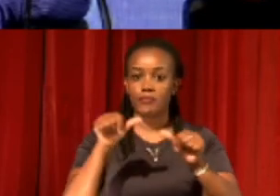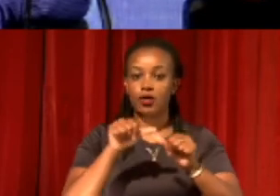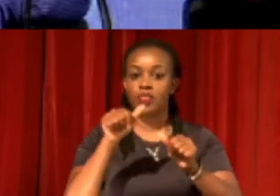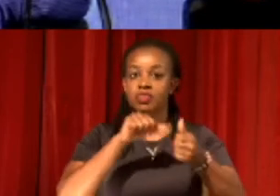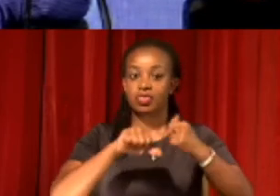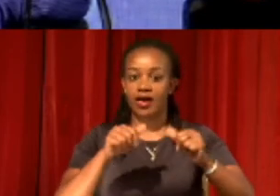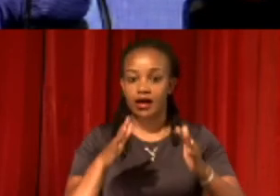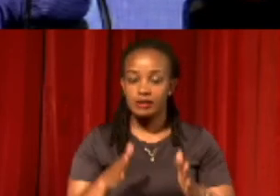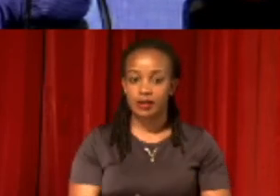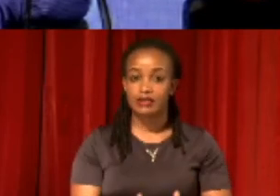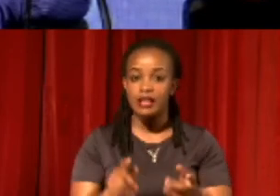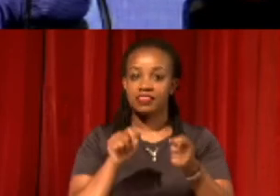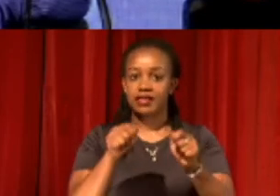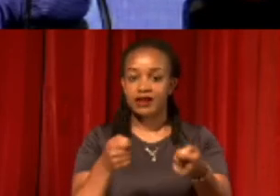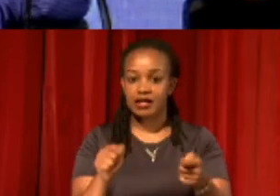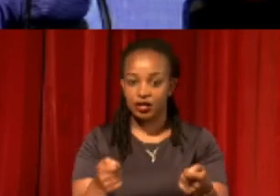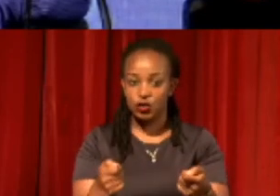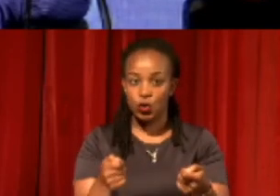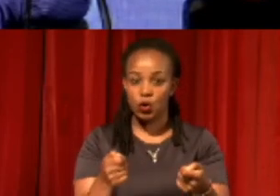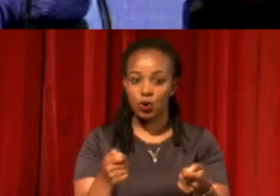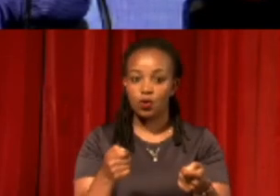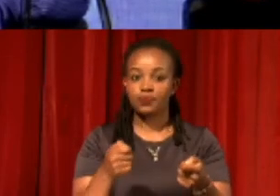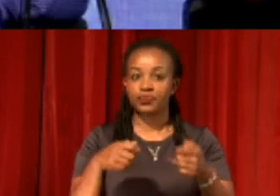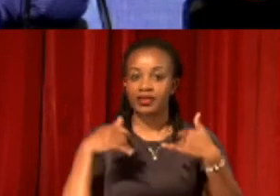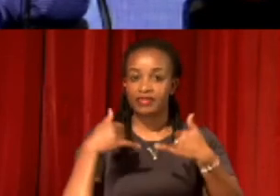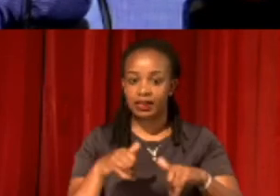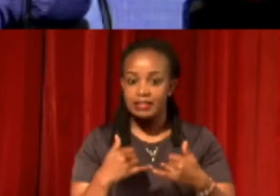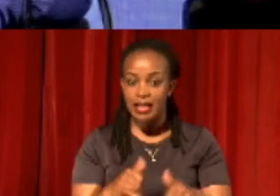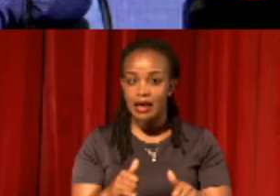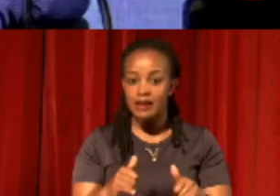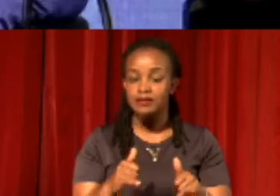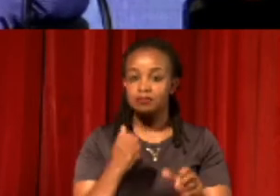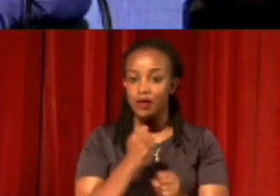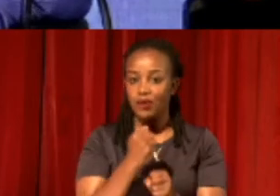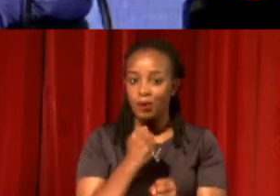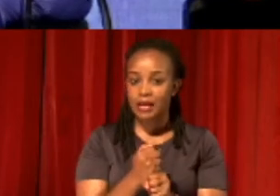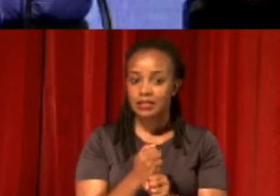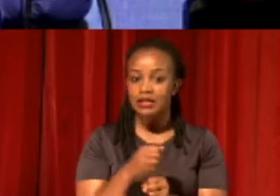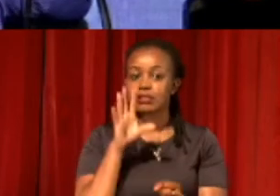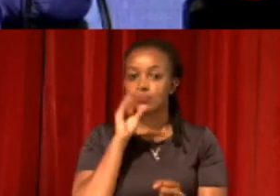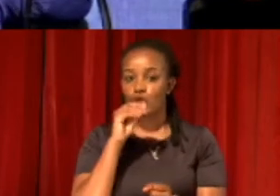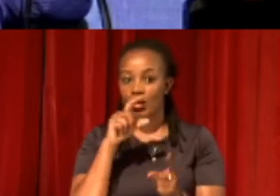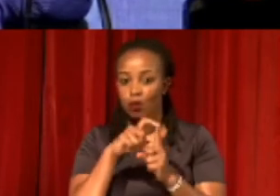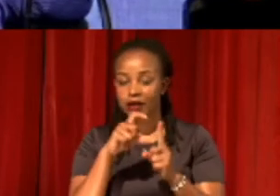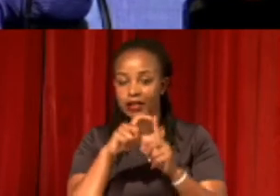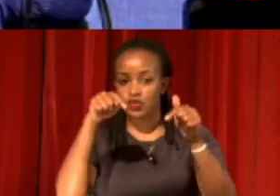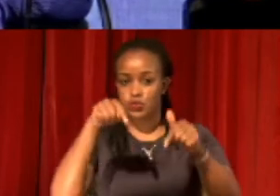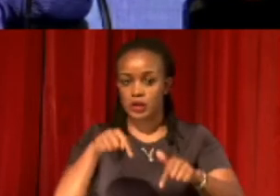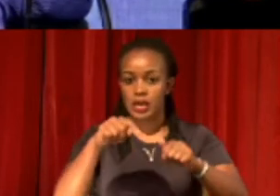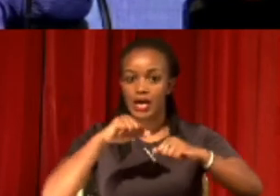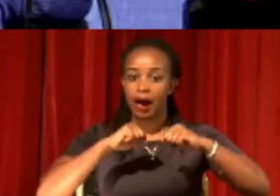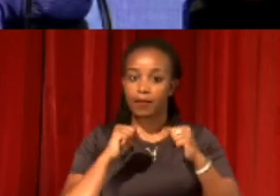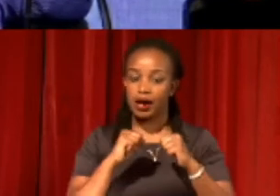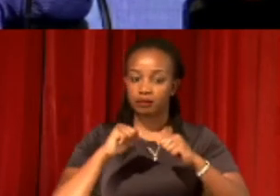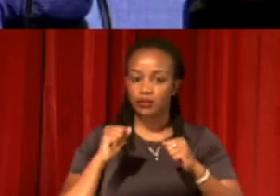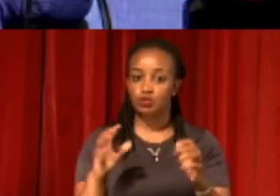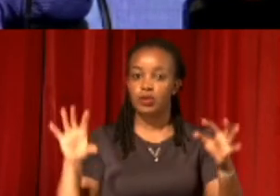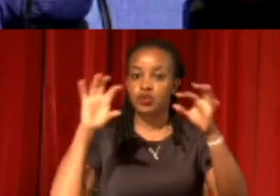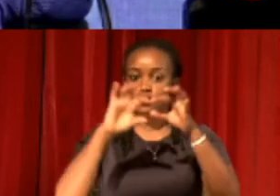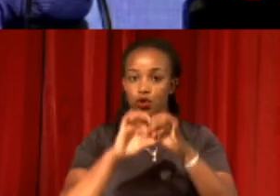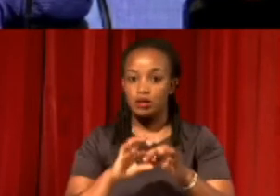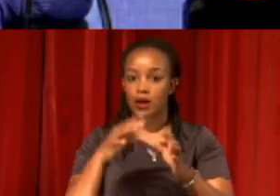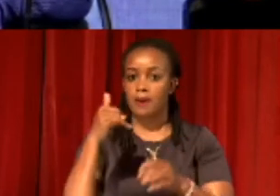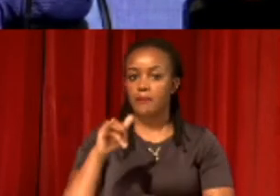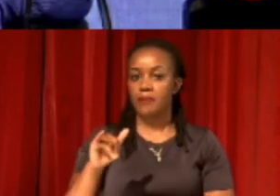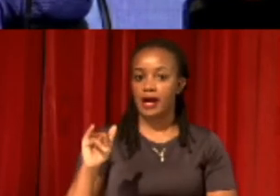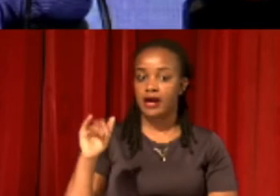the radio theater performers, the poets and spoken word artists. And today I am privileged and honored to be joined by